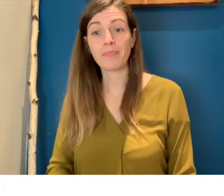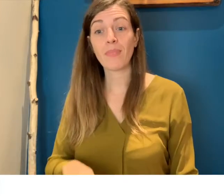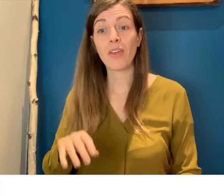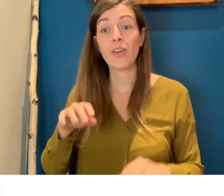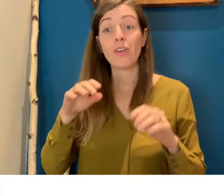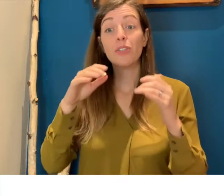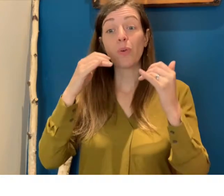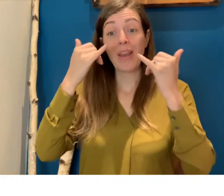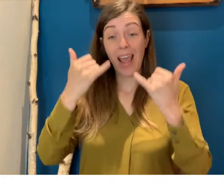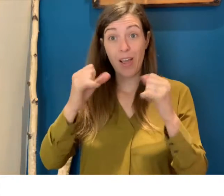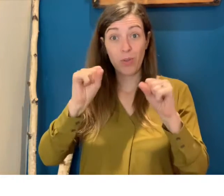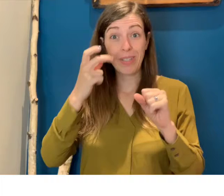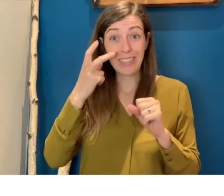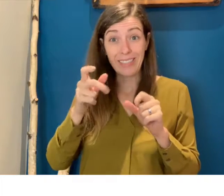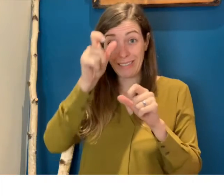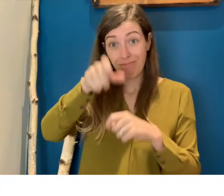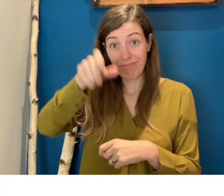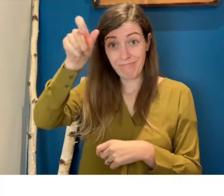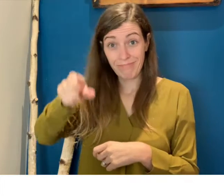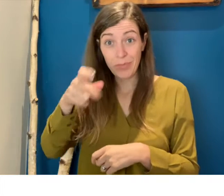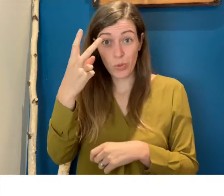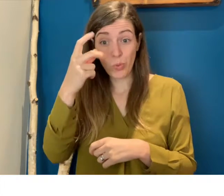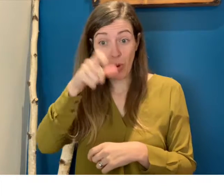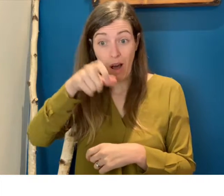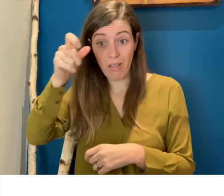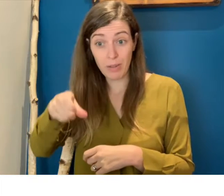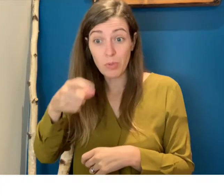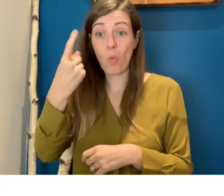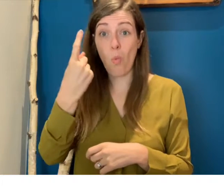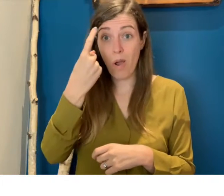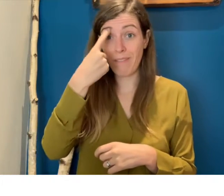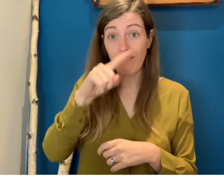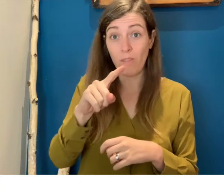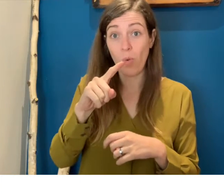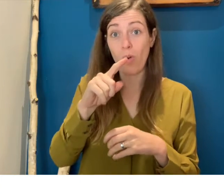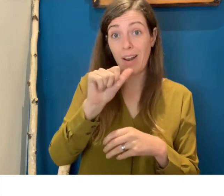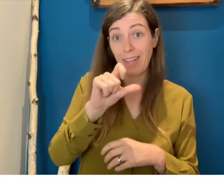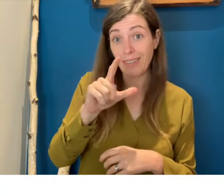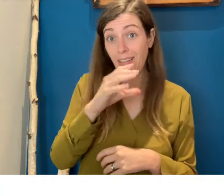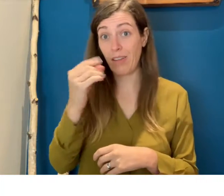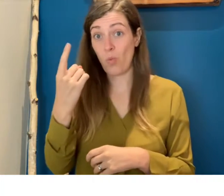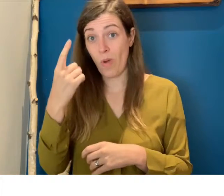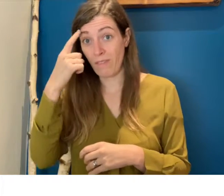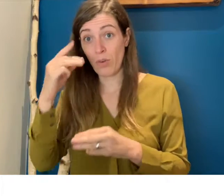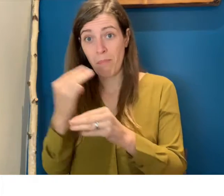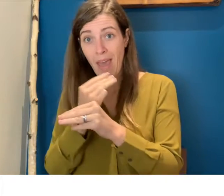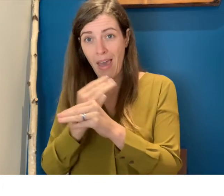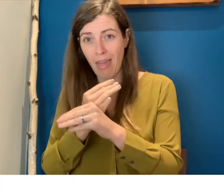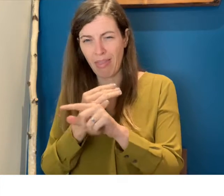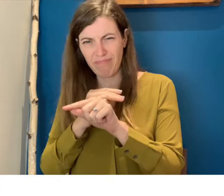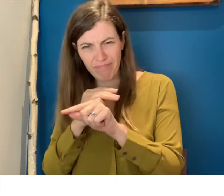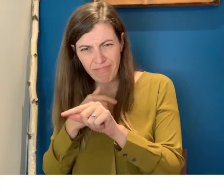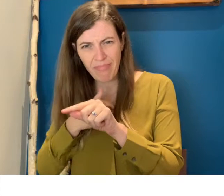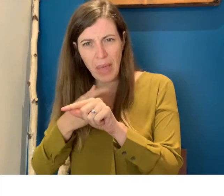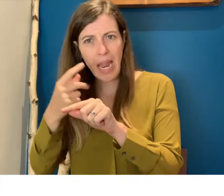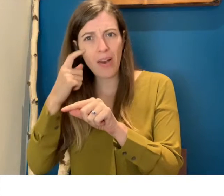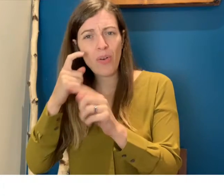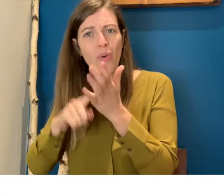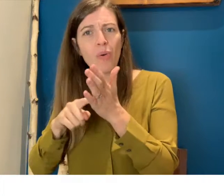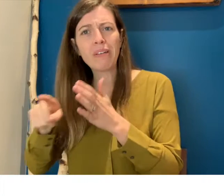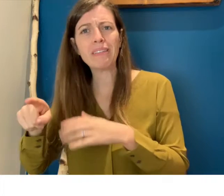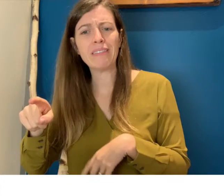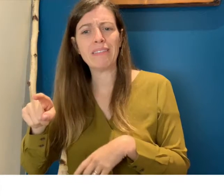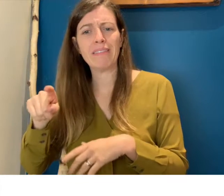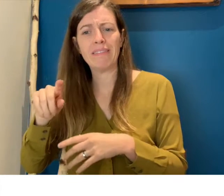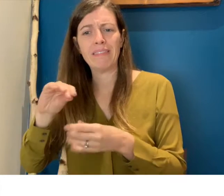If I run that, you can now see two columns, one for the average ASL score for each group and the other for the